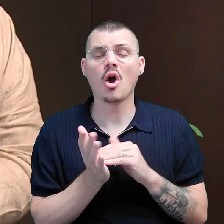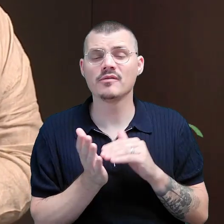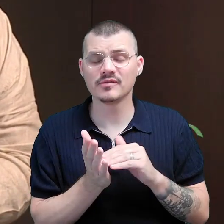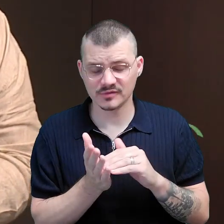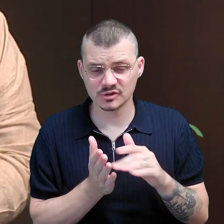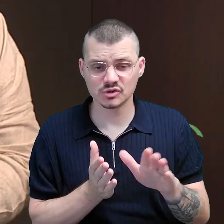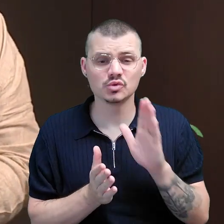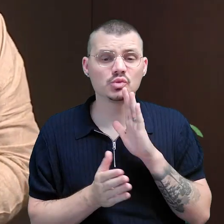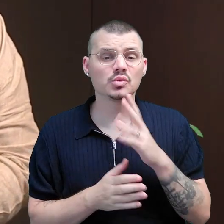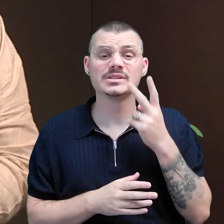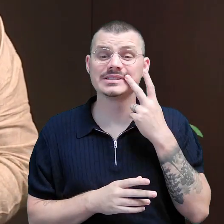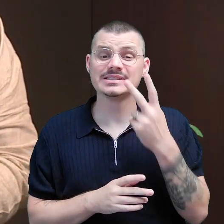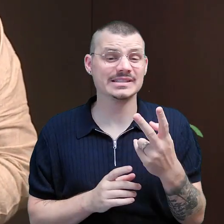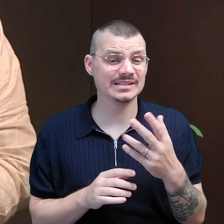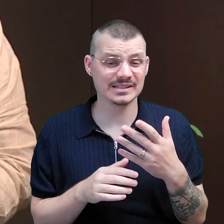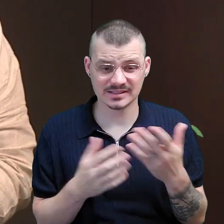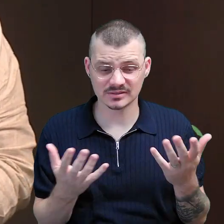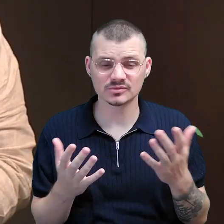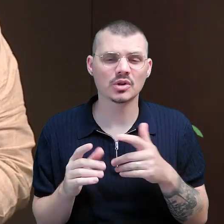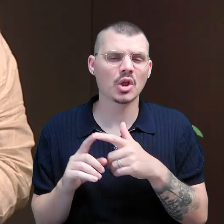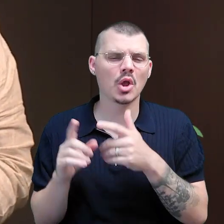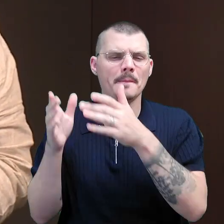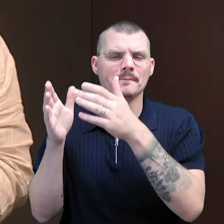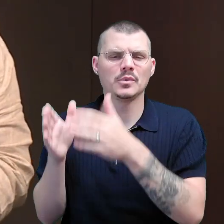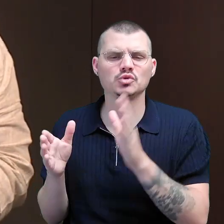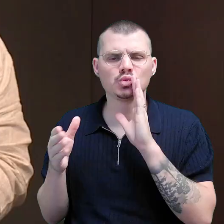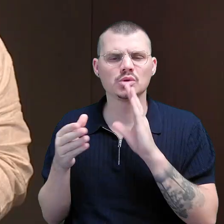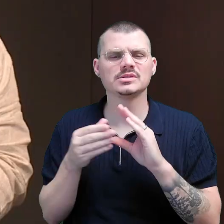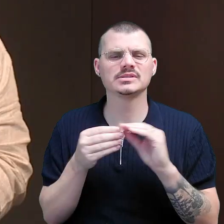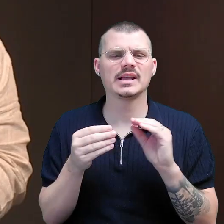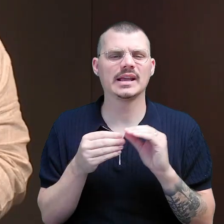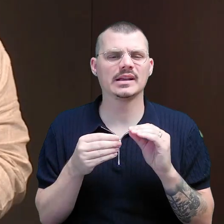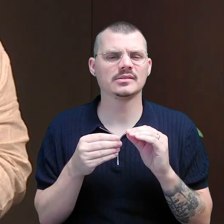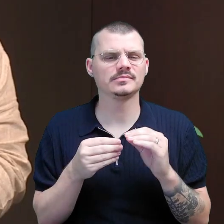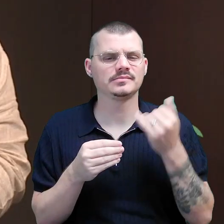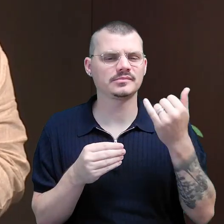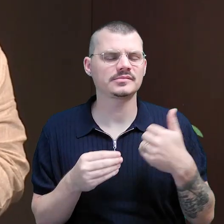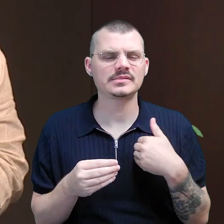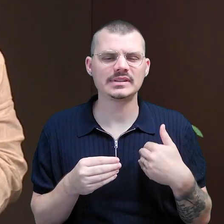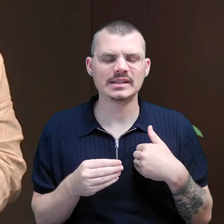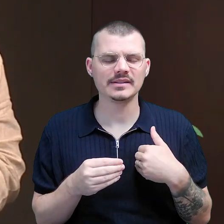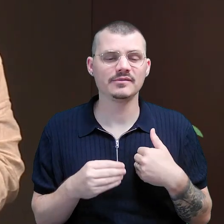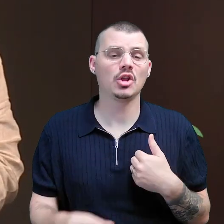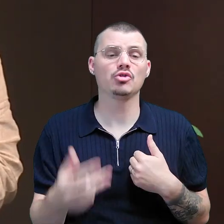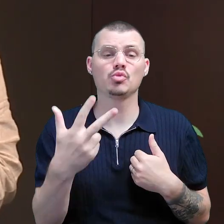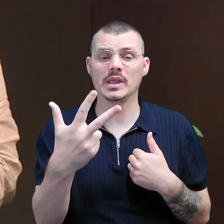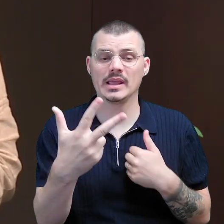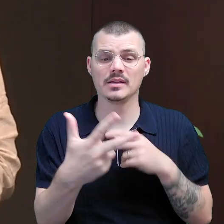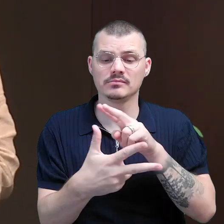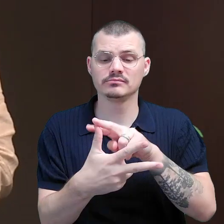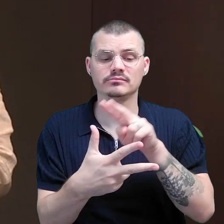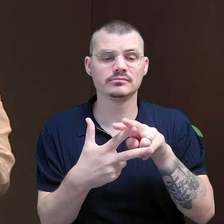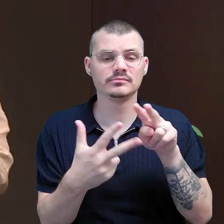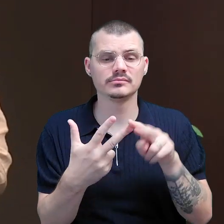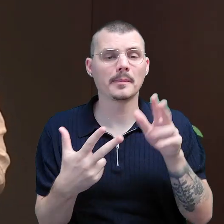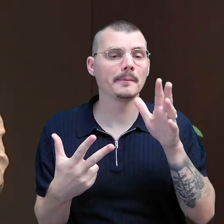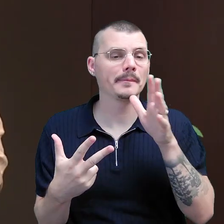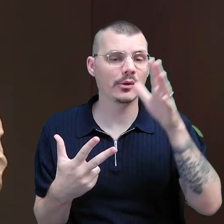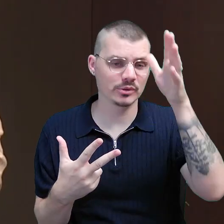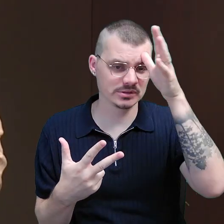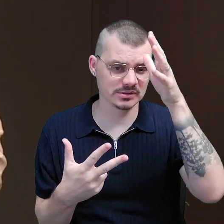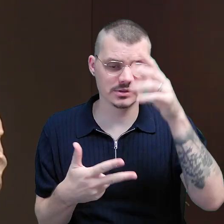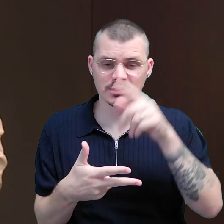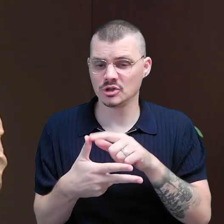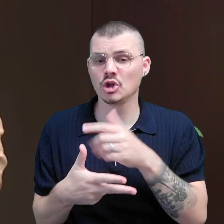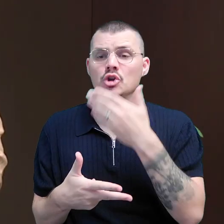The way this often will present itself is a person will say, now I have 3 pairs of